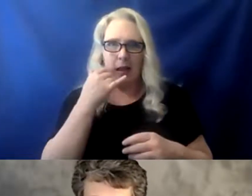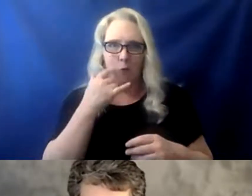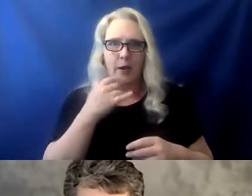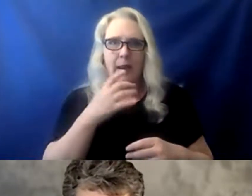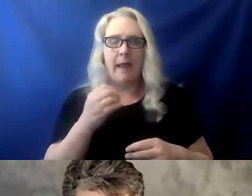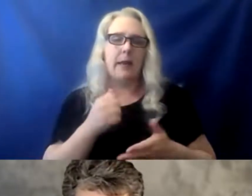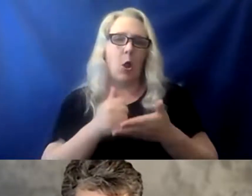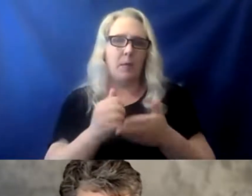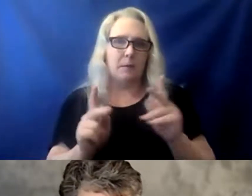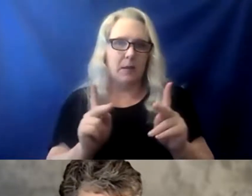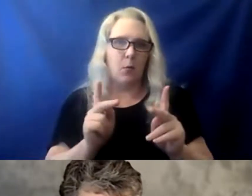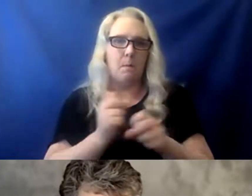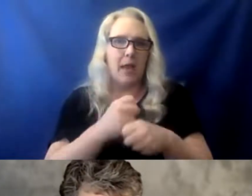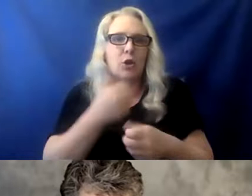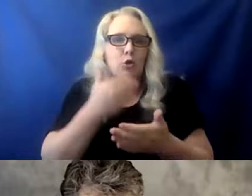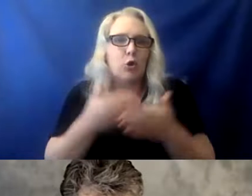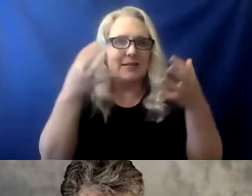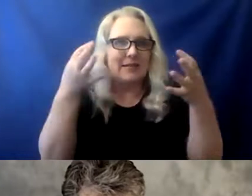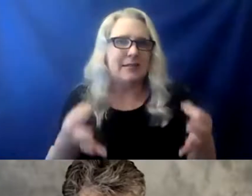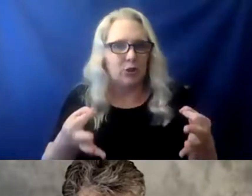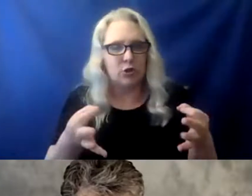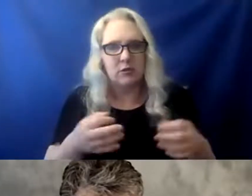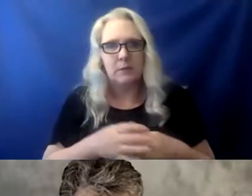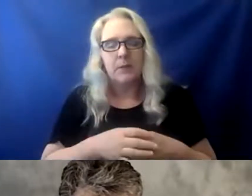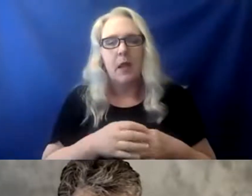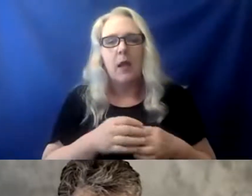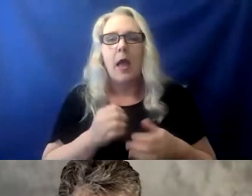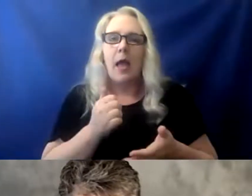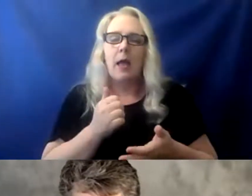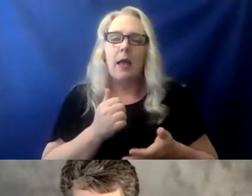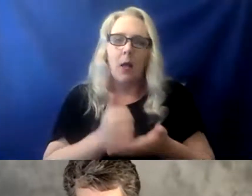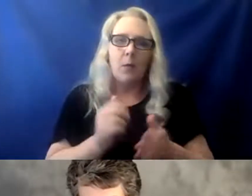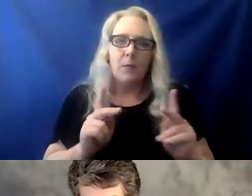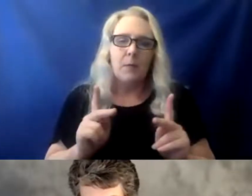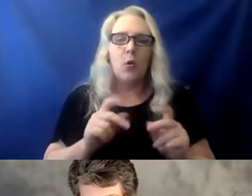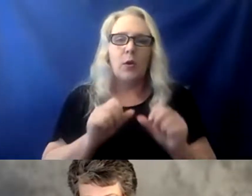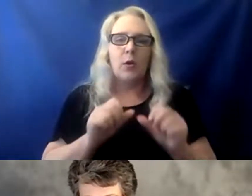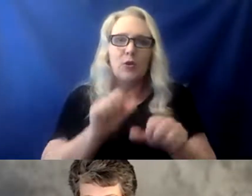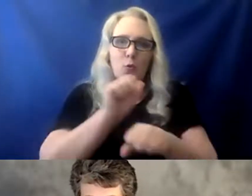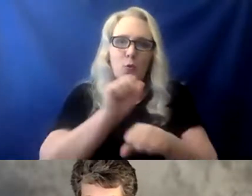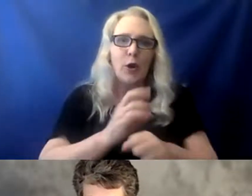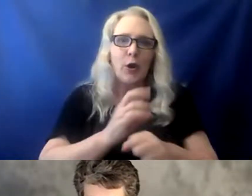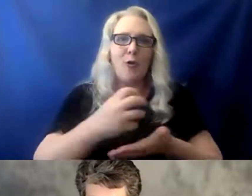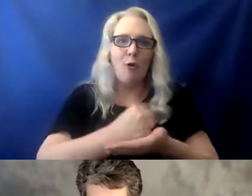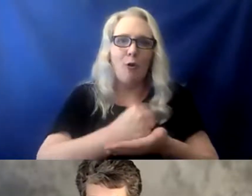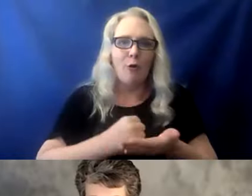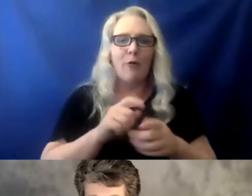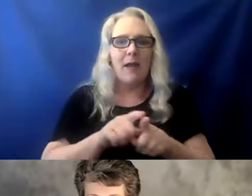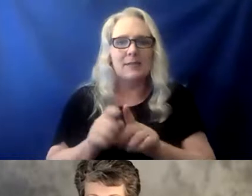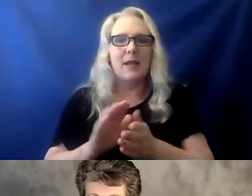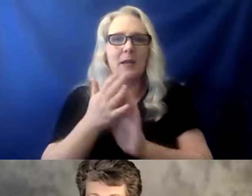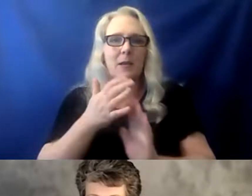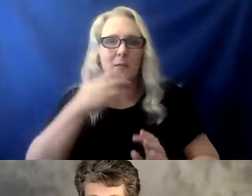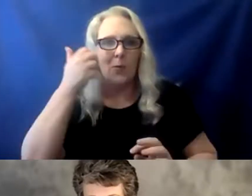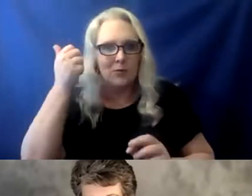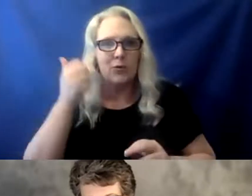and help people continue to earn and continue to work as they age should be part of the strategy